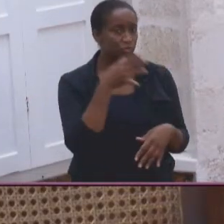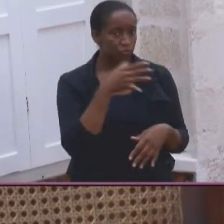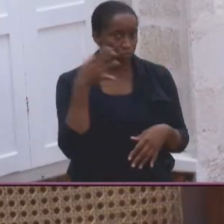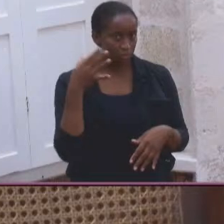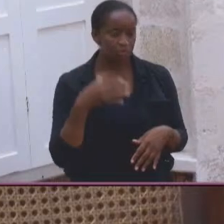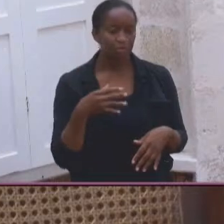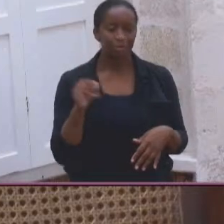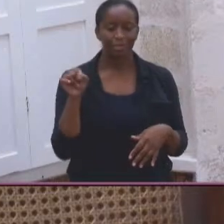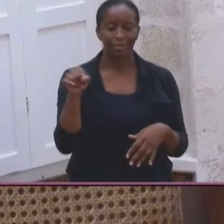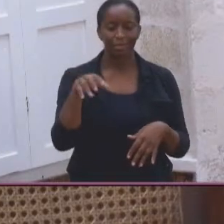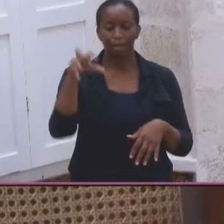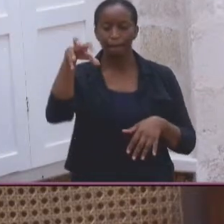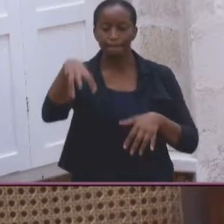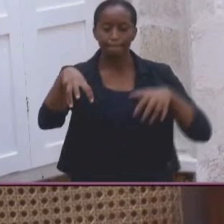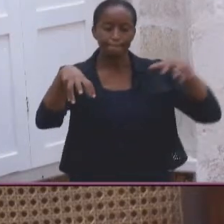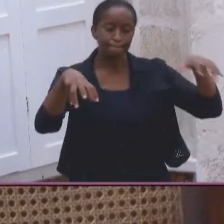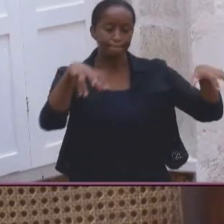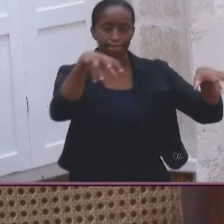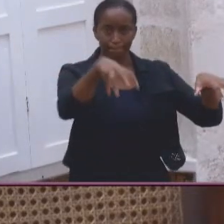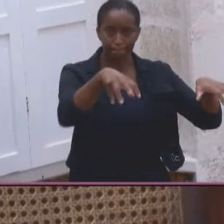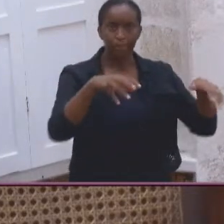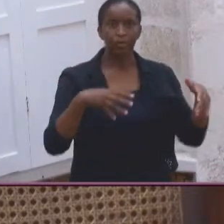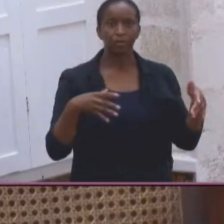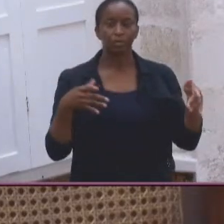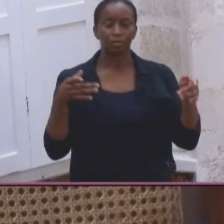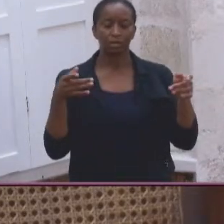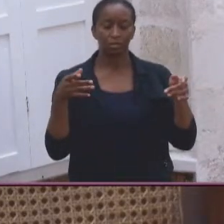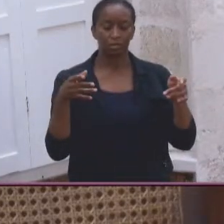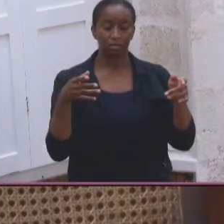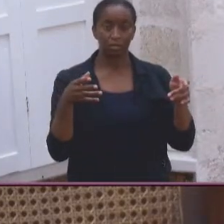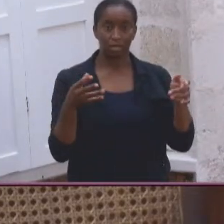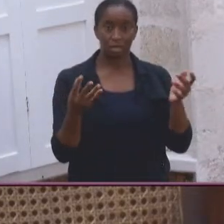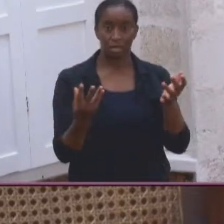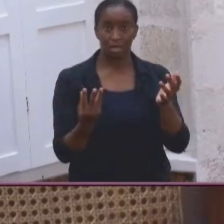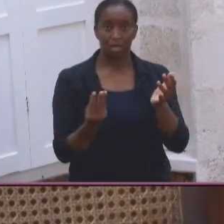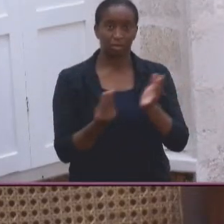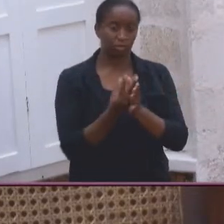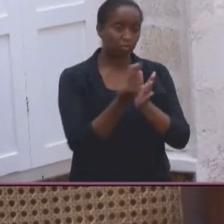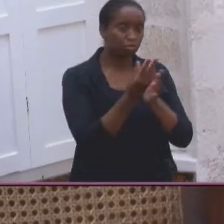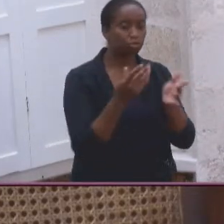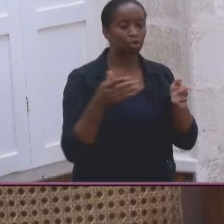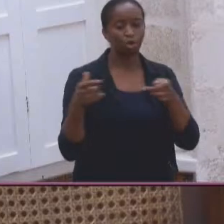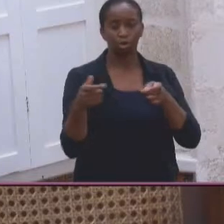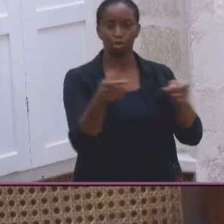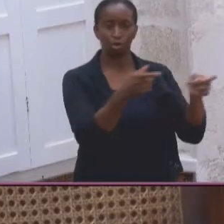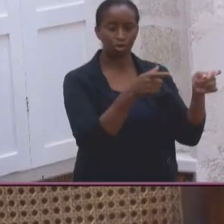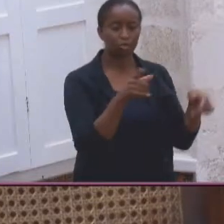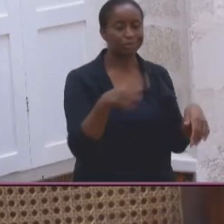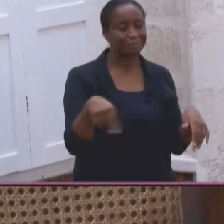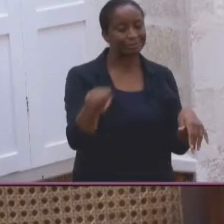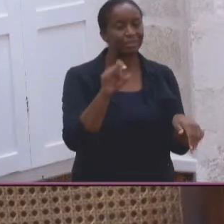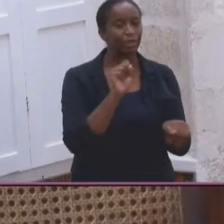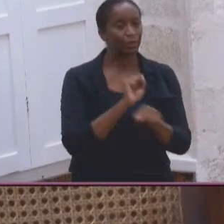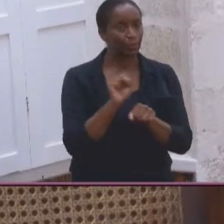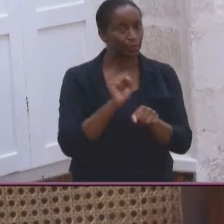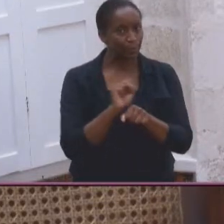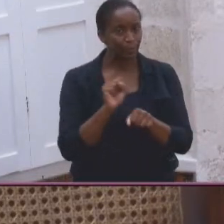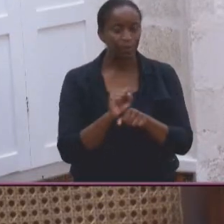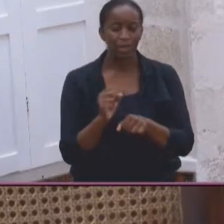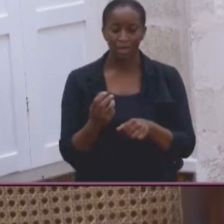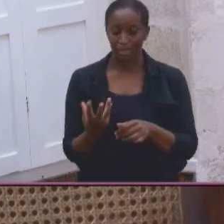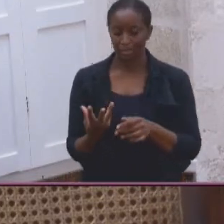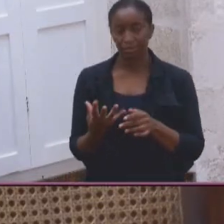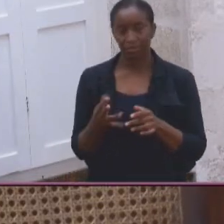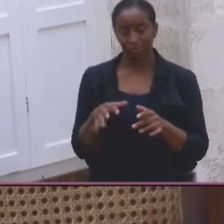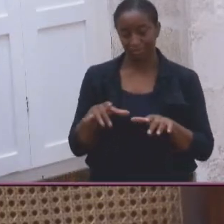were all working hard to keep the suck wells clean. I've spoken about this before. many times, and